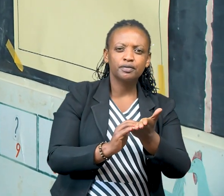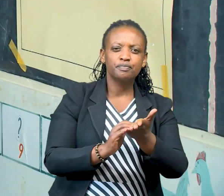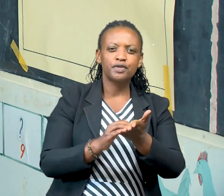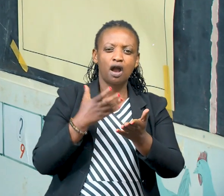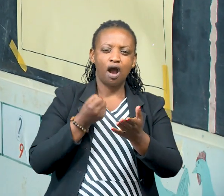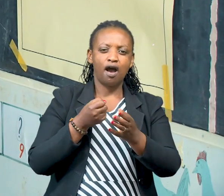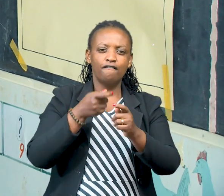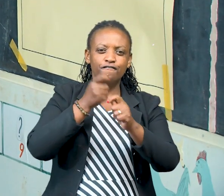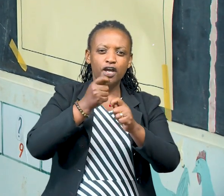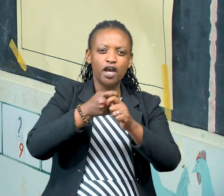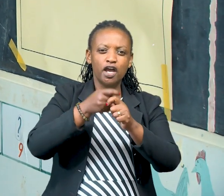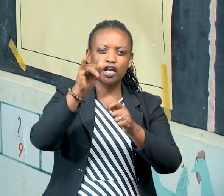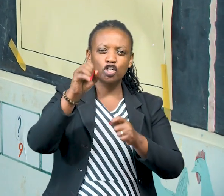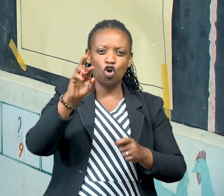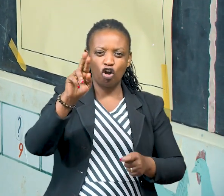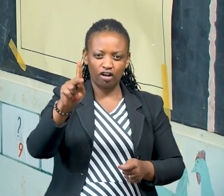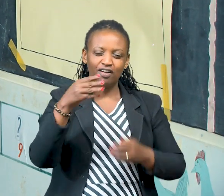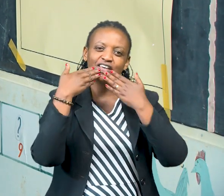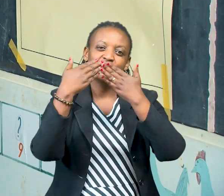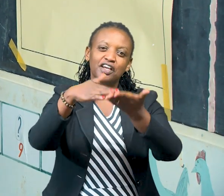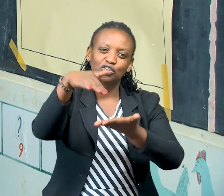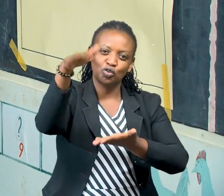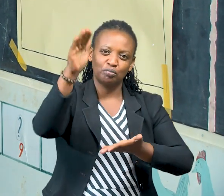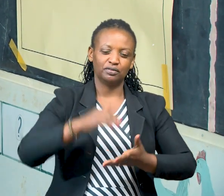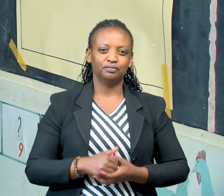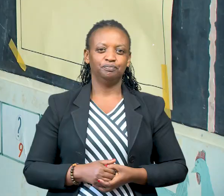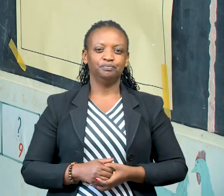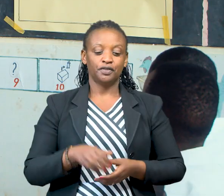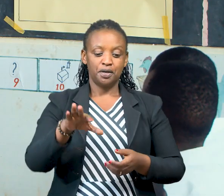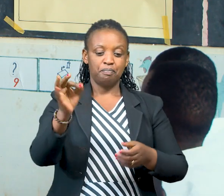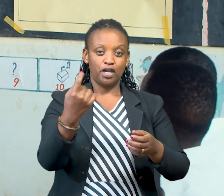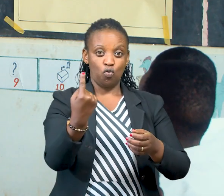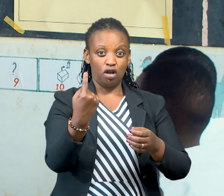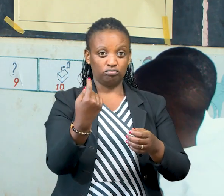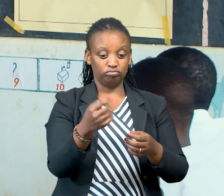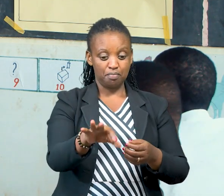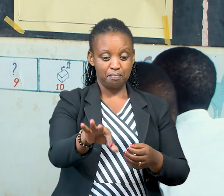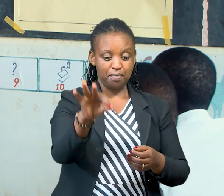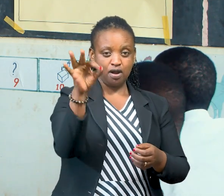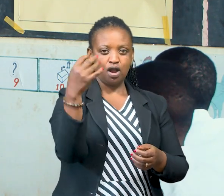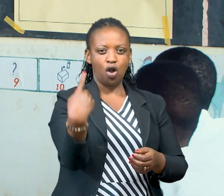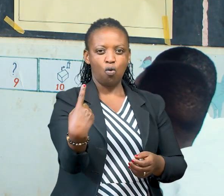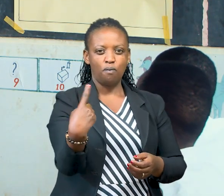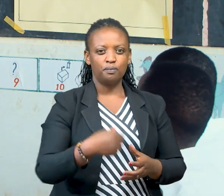after him. Thank you. Thank you so much. Okay, pick one, pick one.